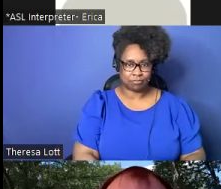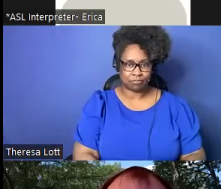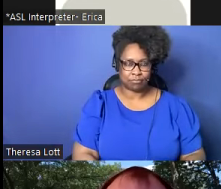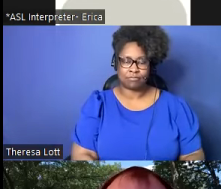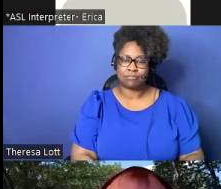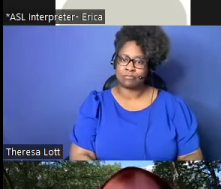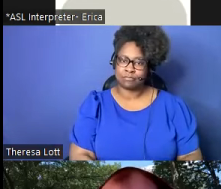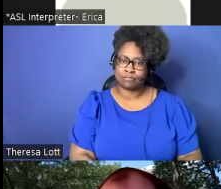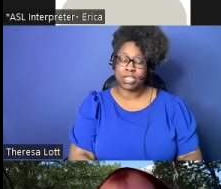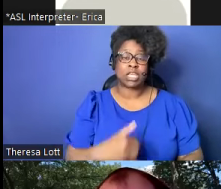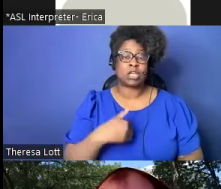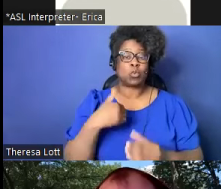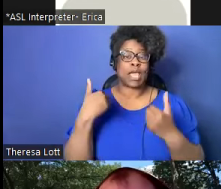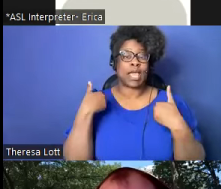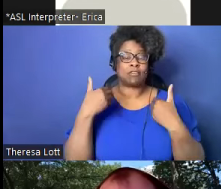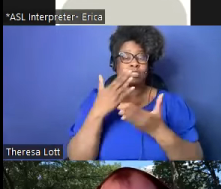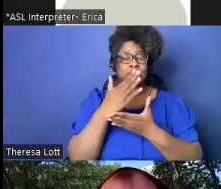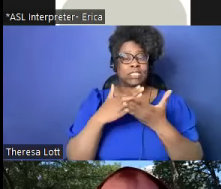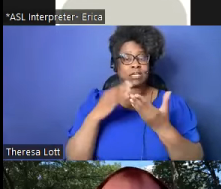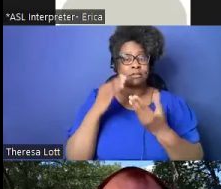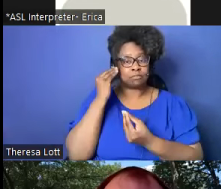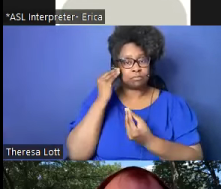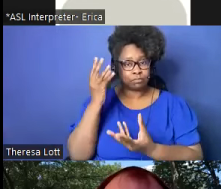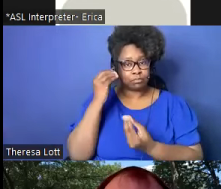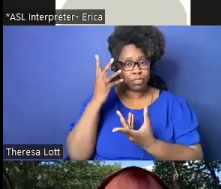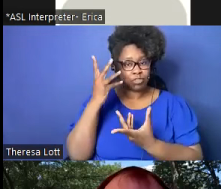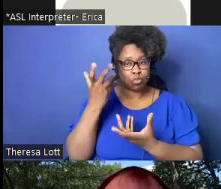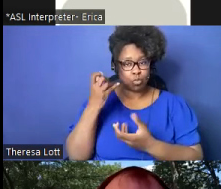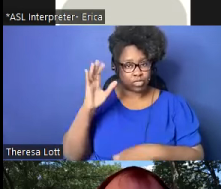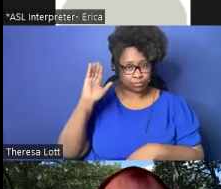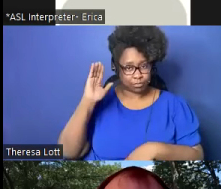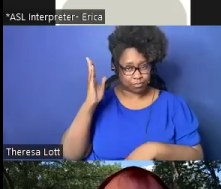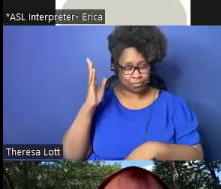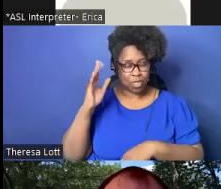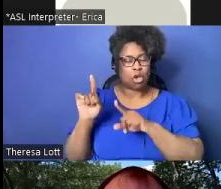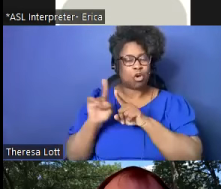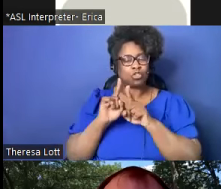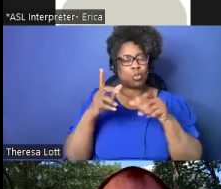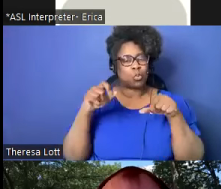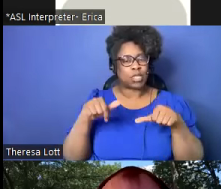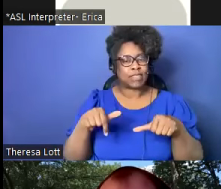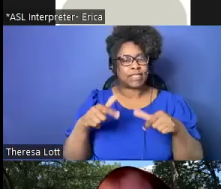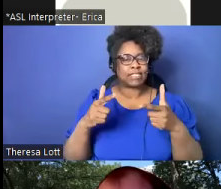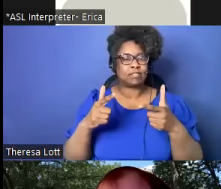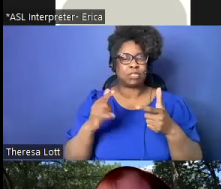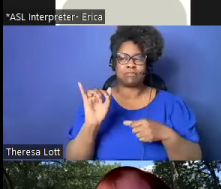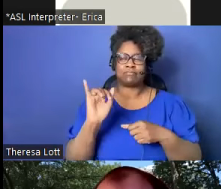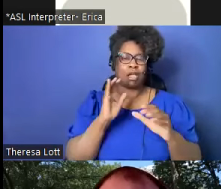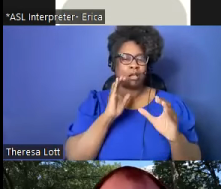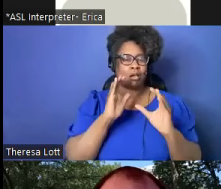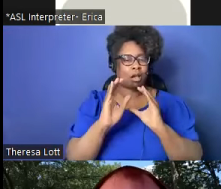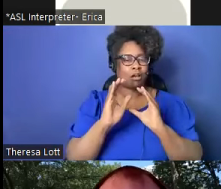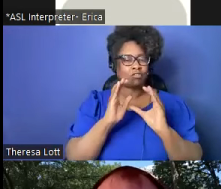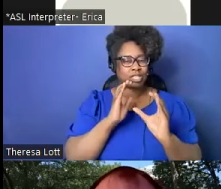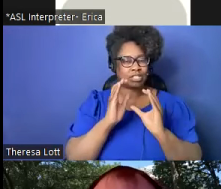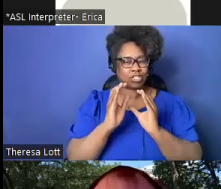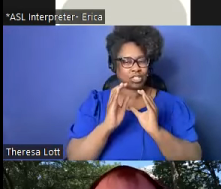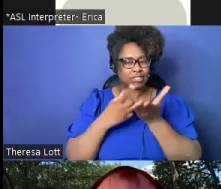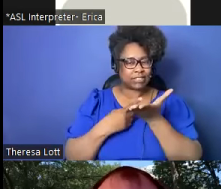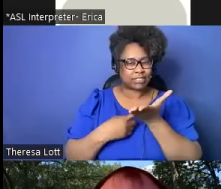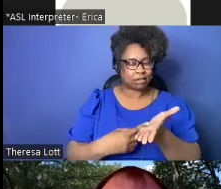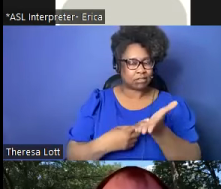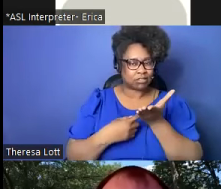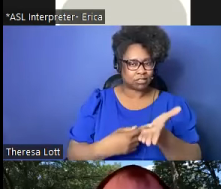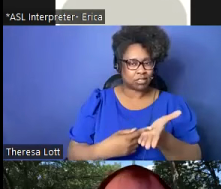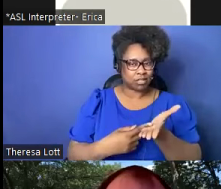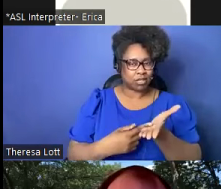we have some material to present, but we also want this to be a conversation. We want to have a discussion and we want to